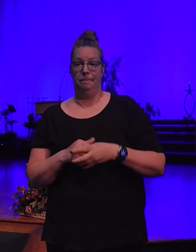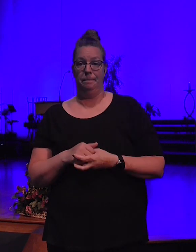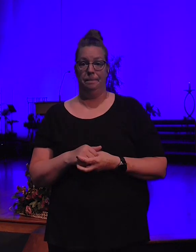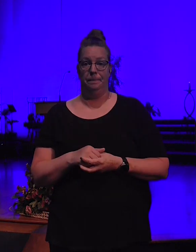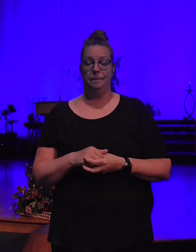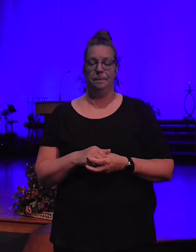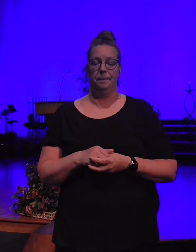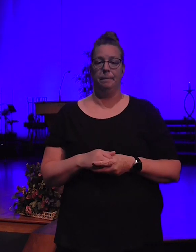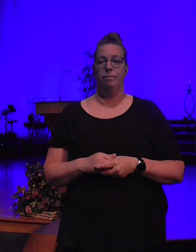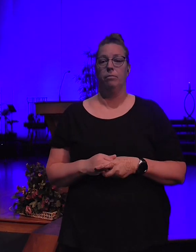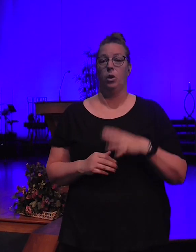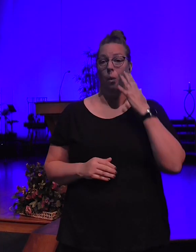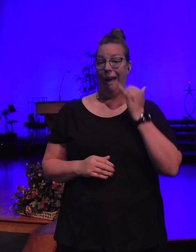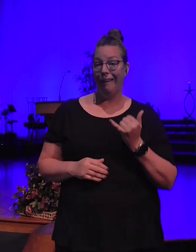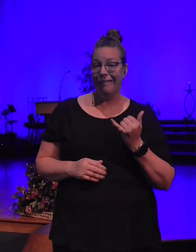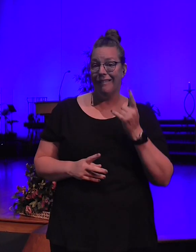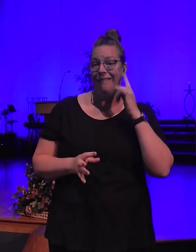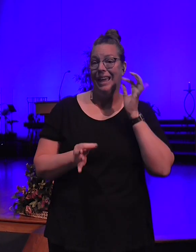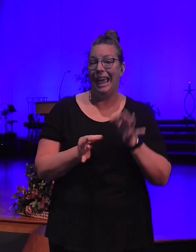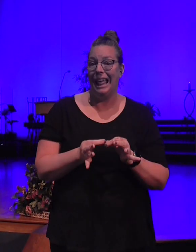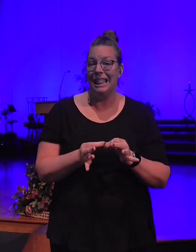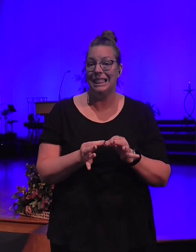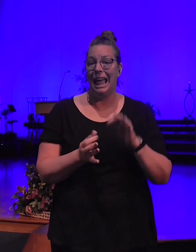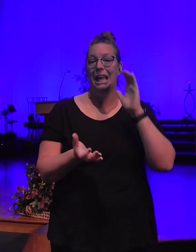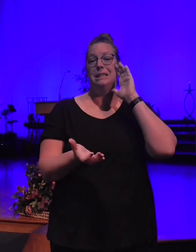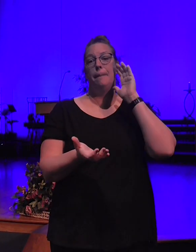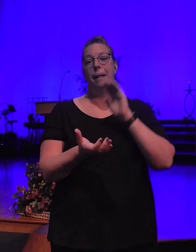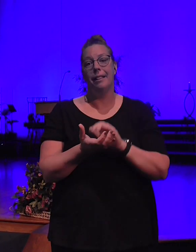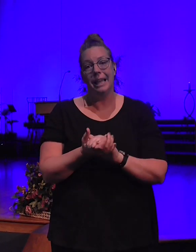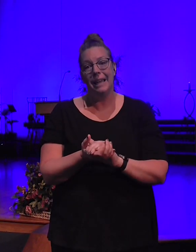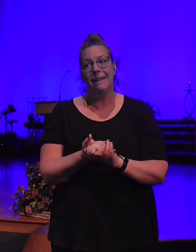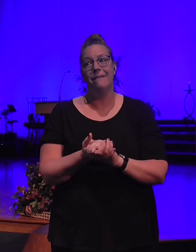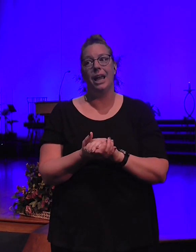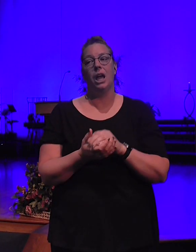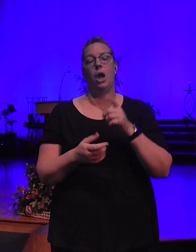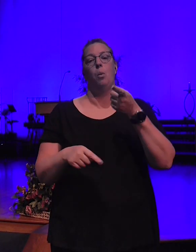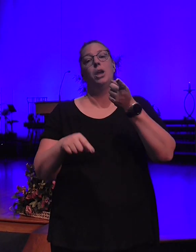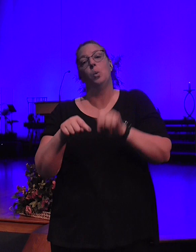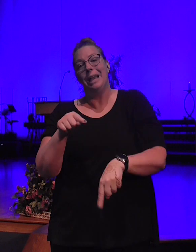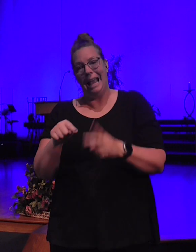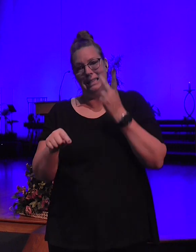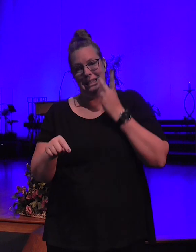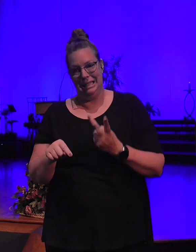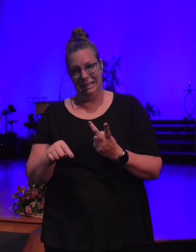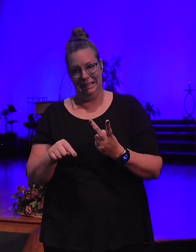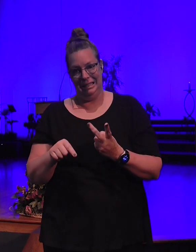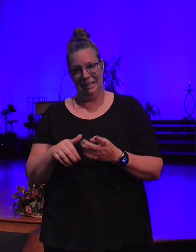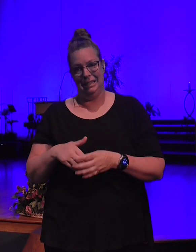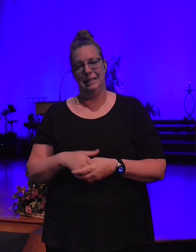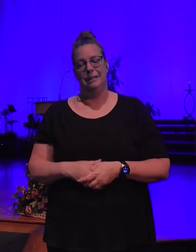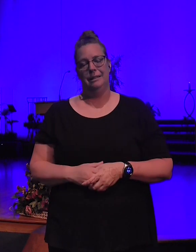Because faith is believing in what you cannot see.